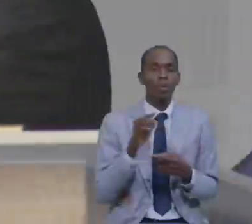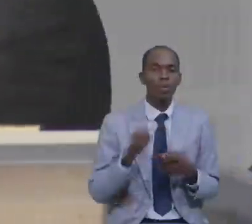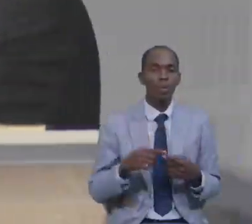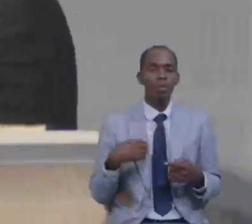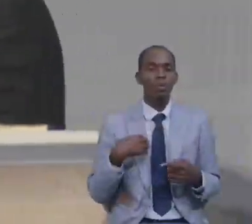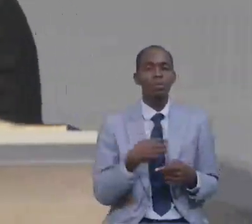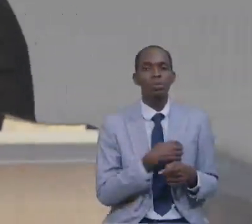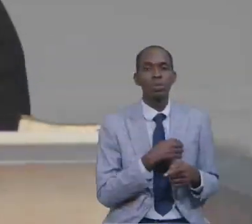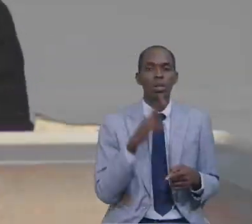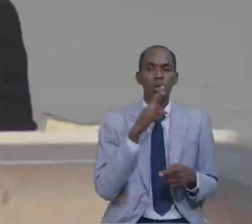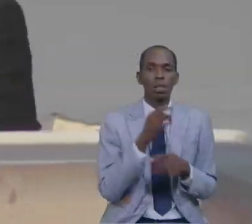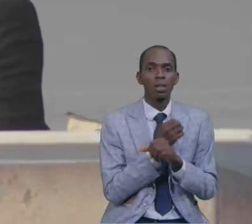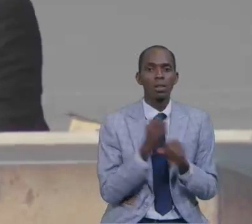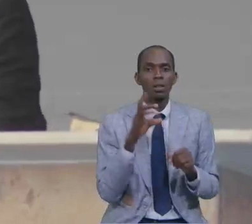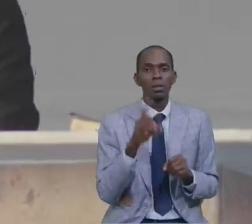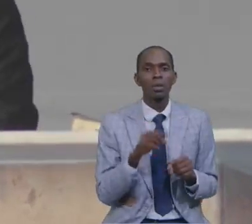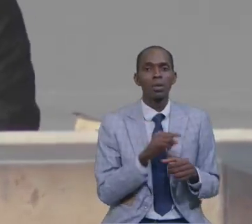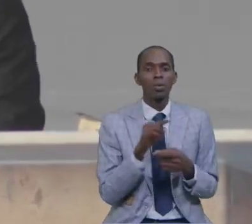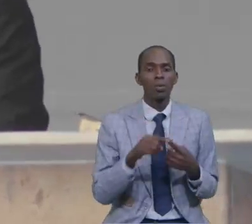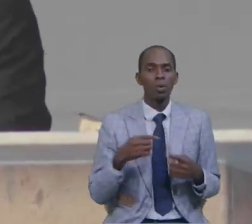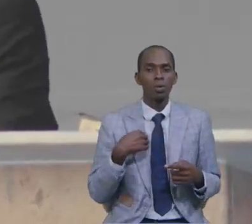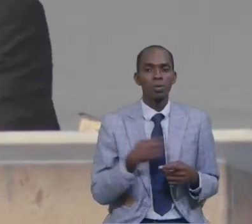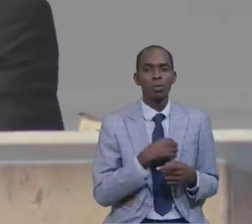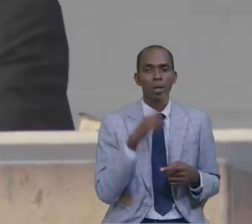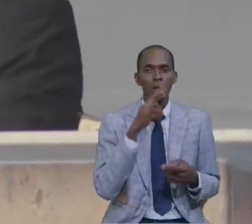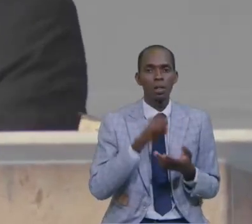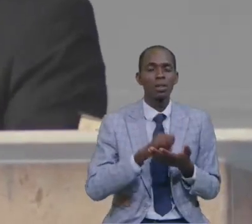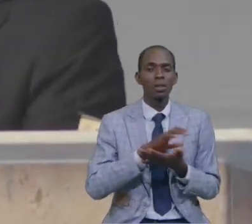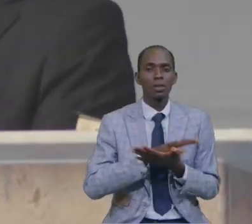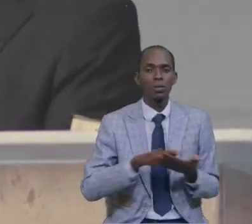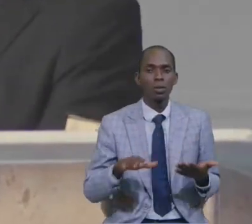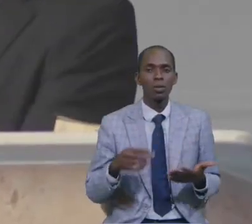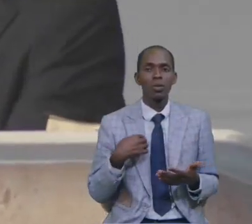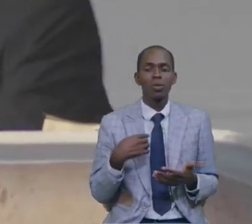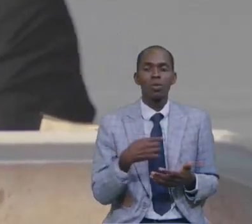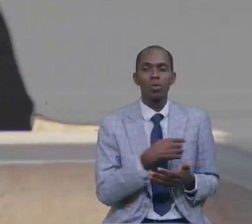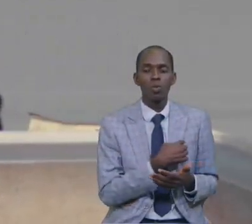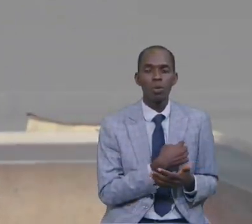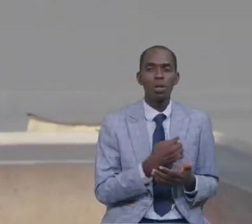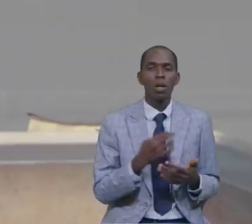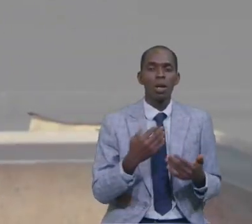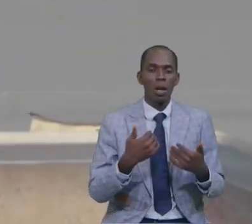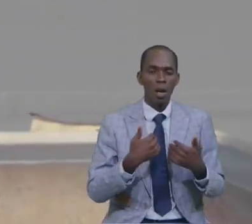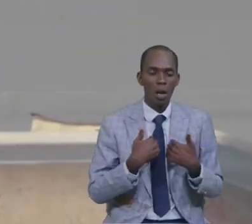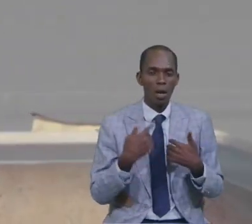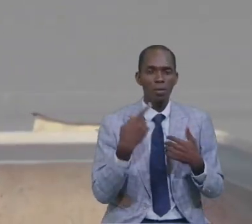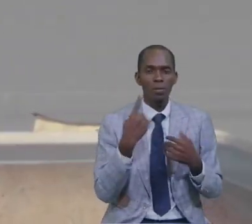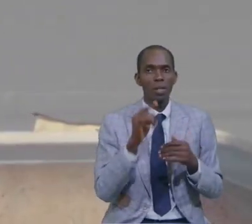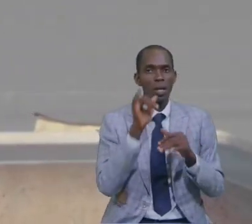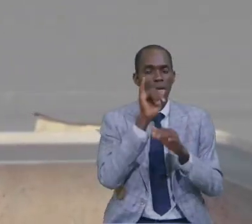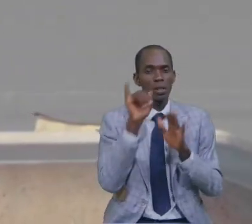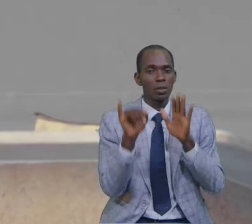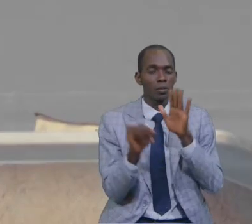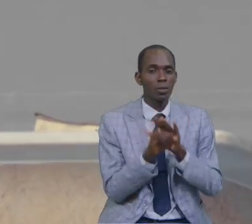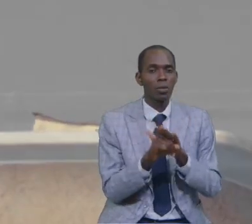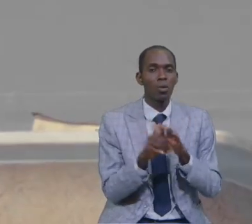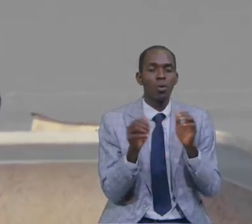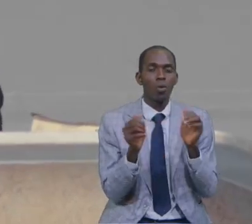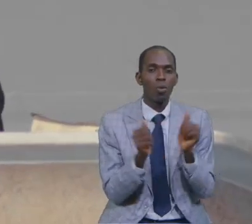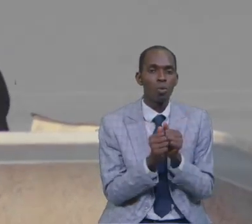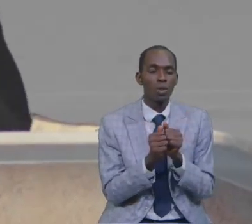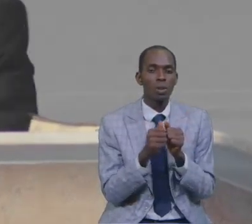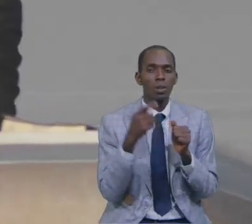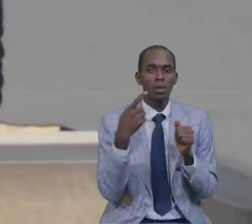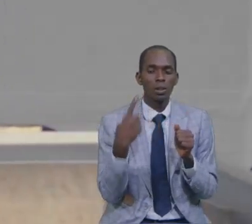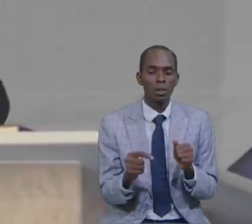identification with the actions of Christ. All that kind of sentiment you're